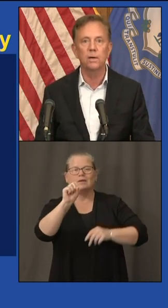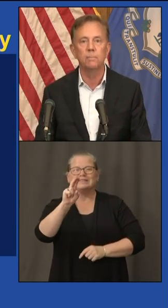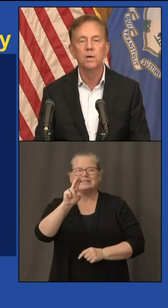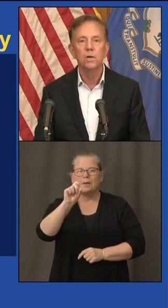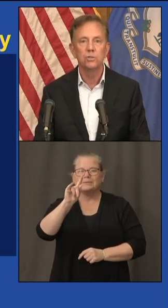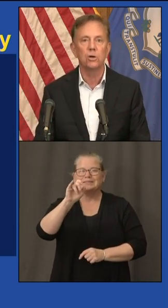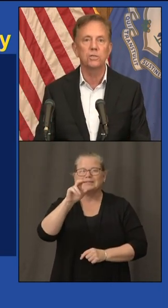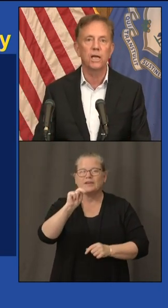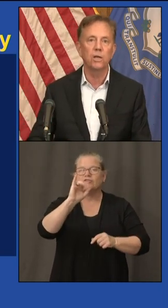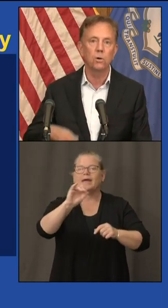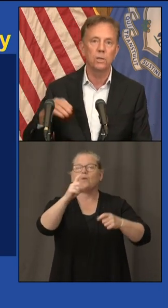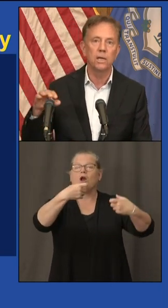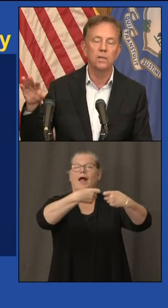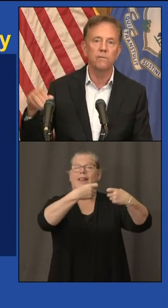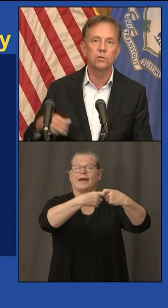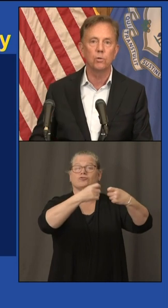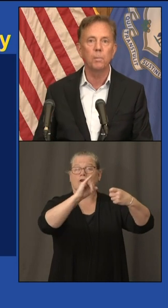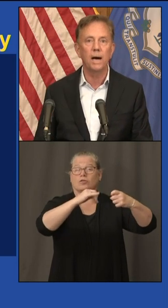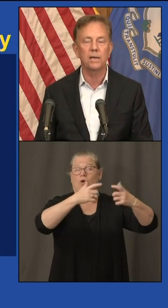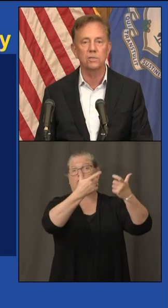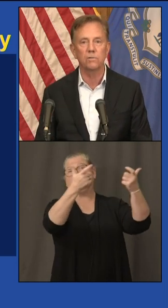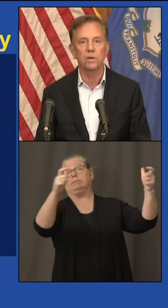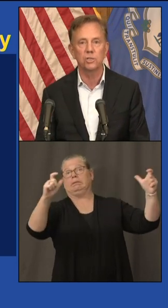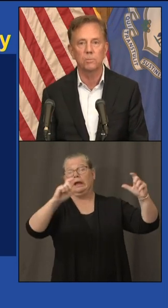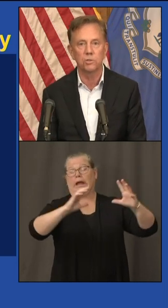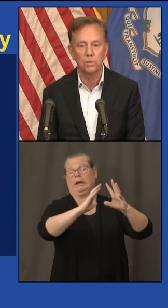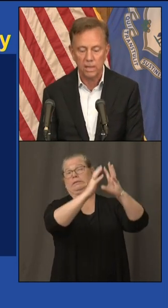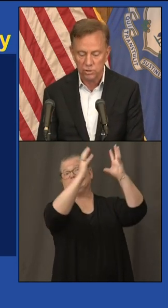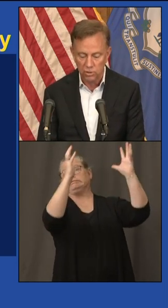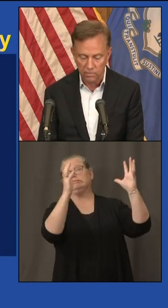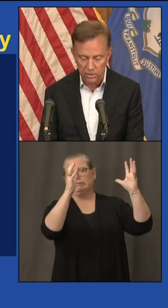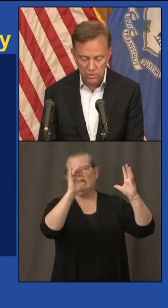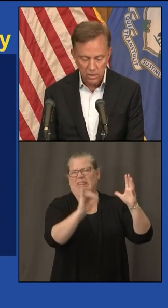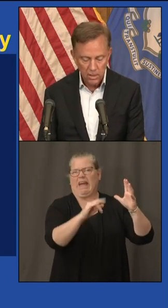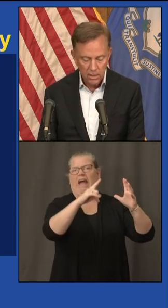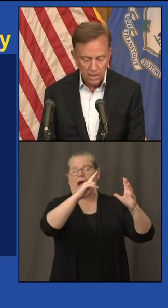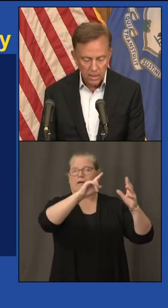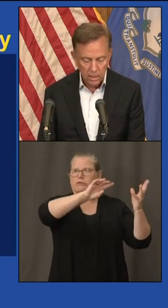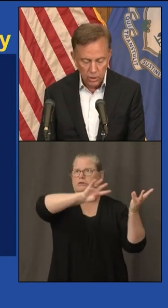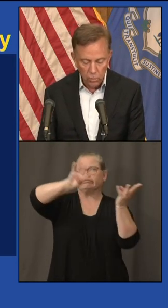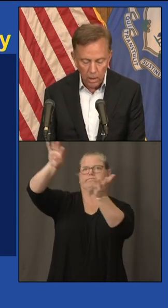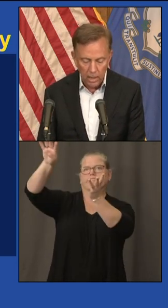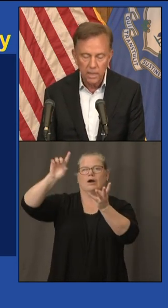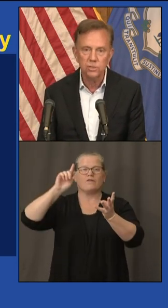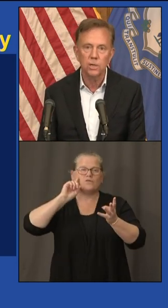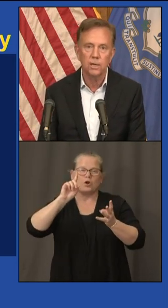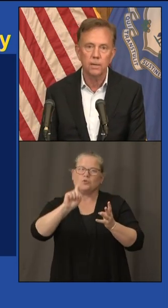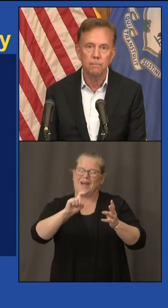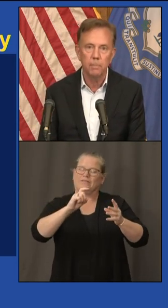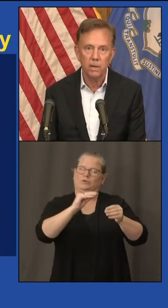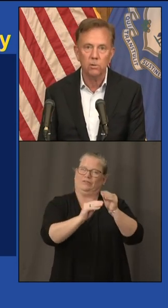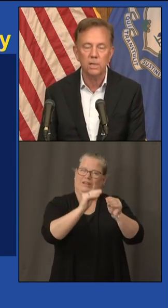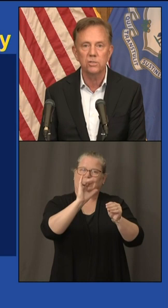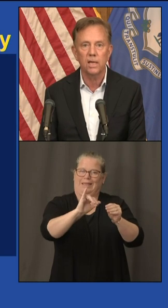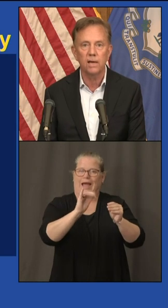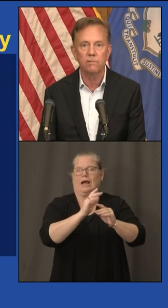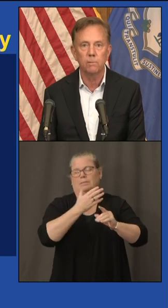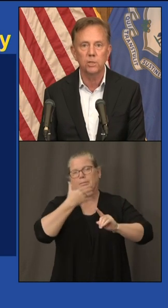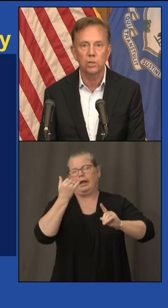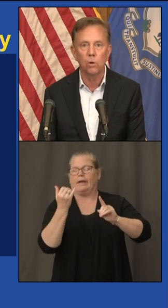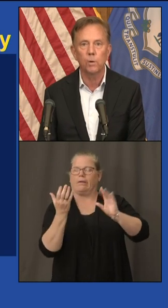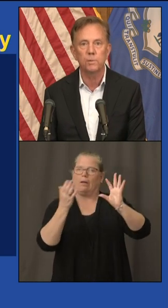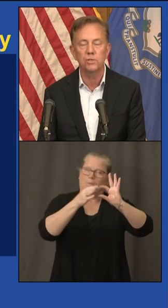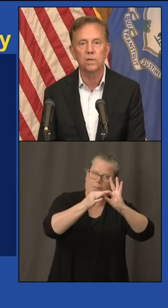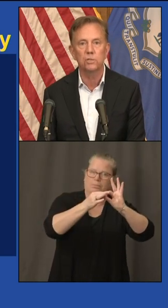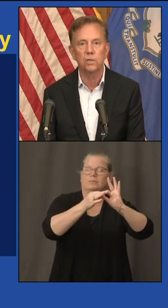you can um start taking on the individual pockets of customers without service uh ui has done um better at least they have